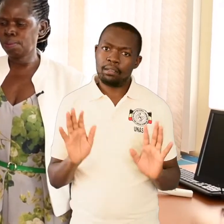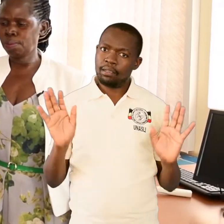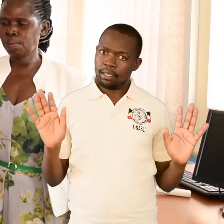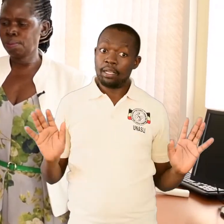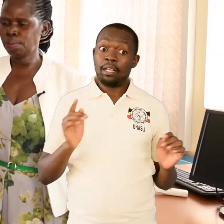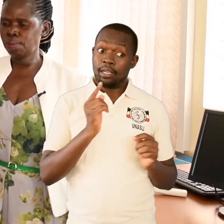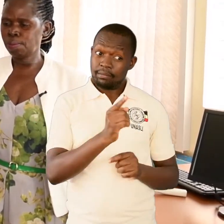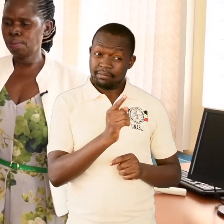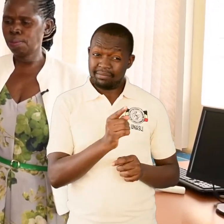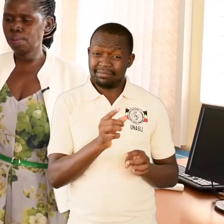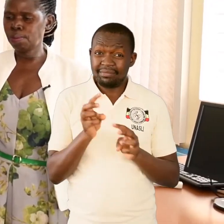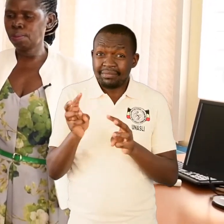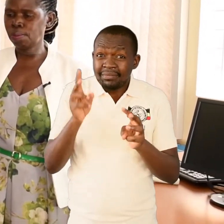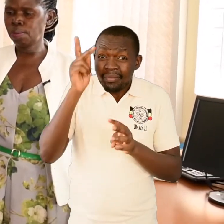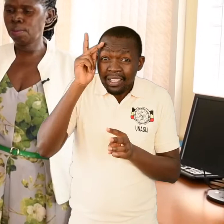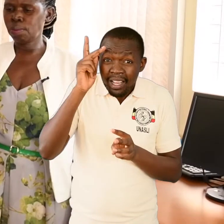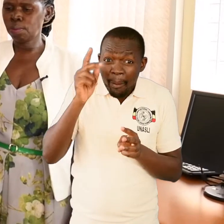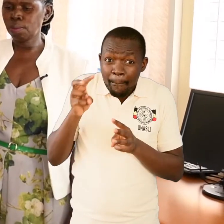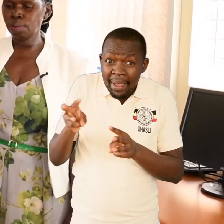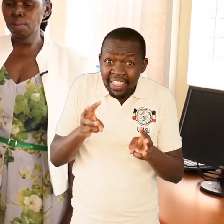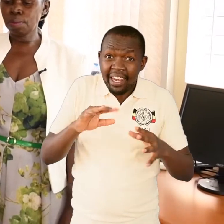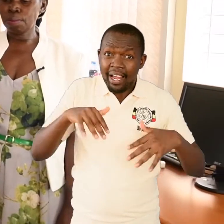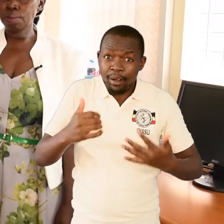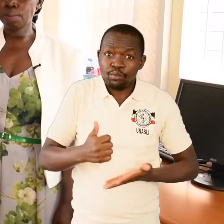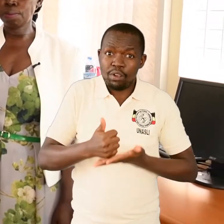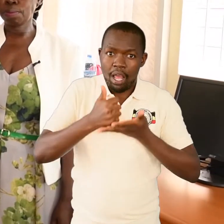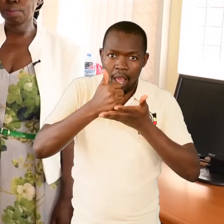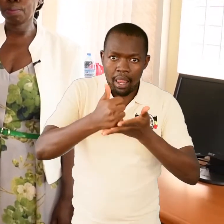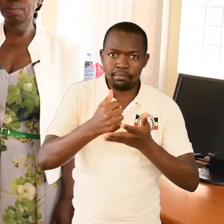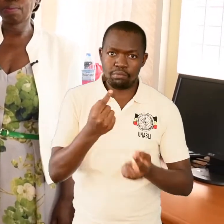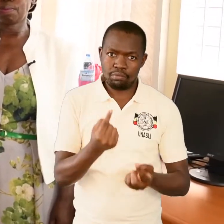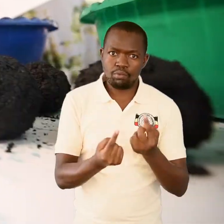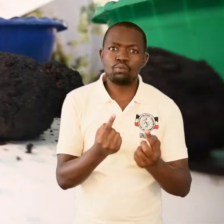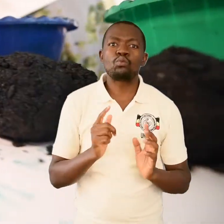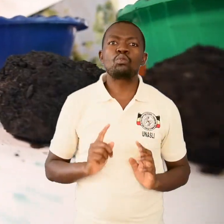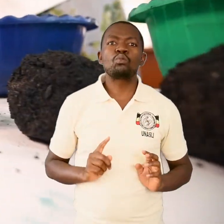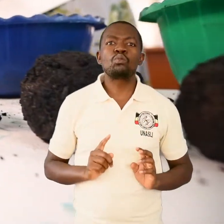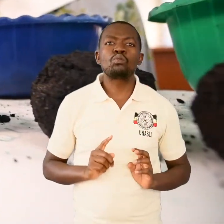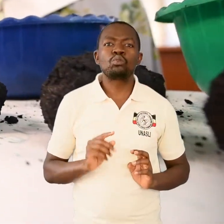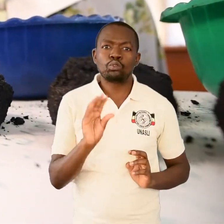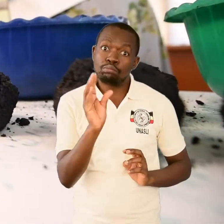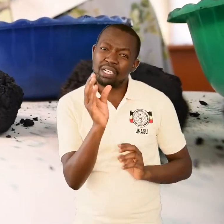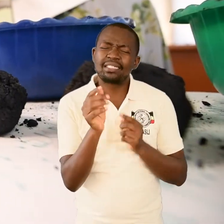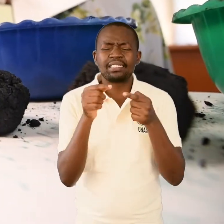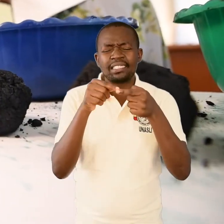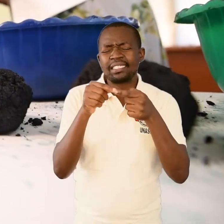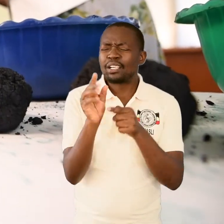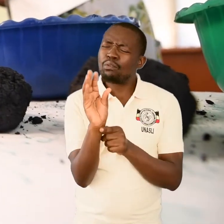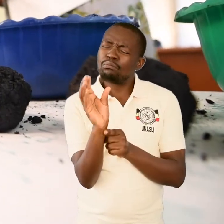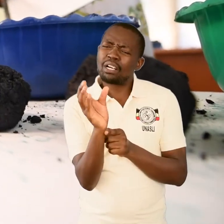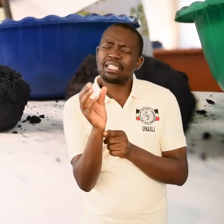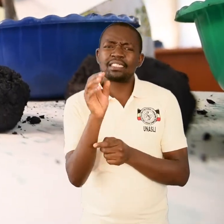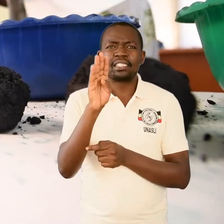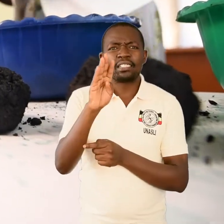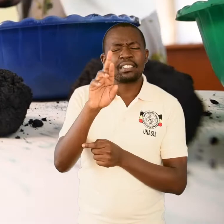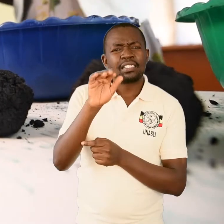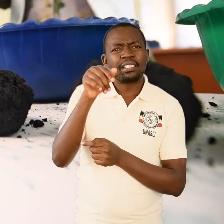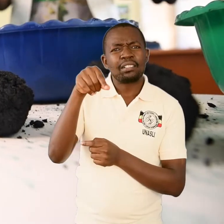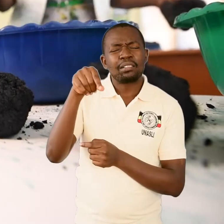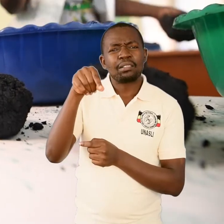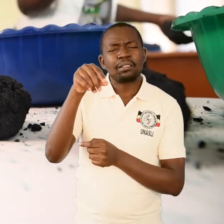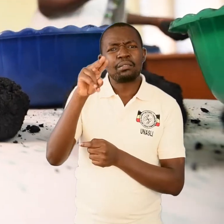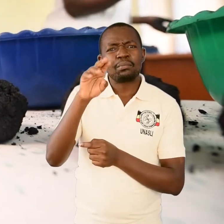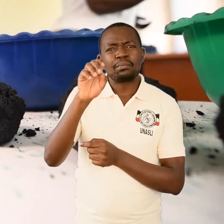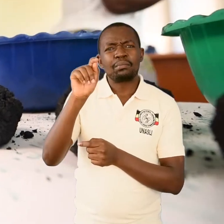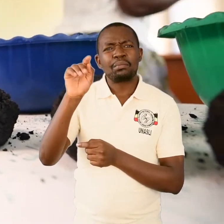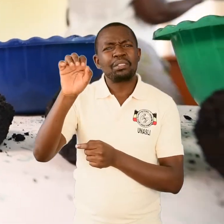briquettes is here to answer that query. What are briquettes? When we talk of briquettes,